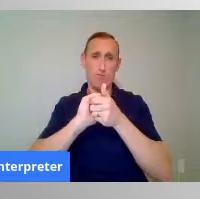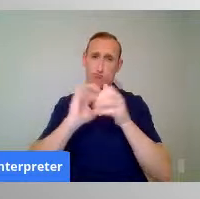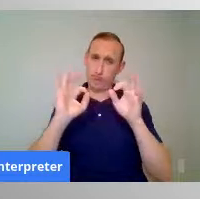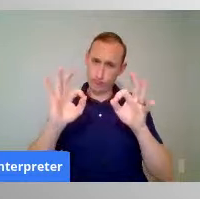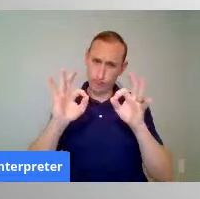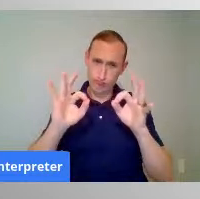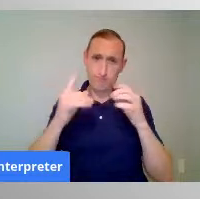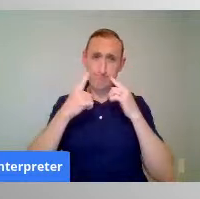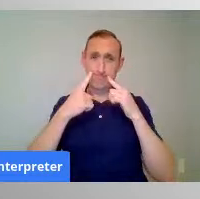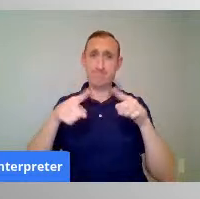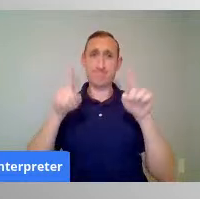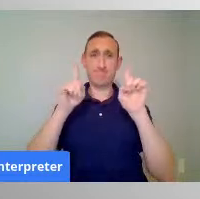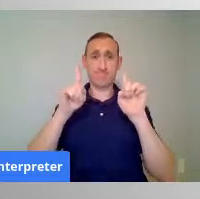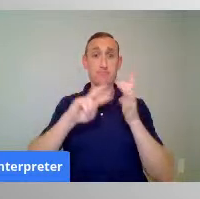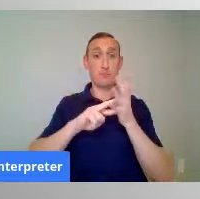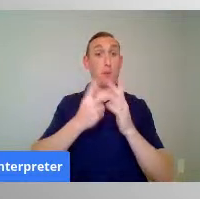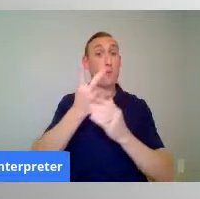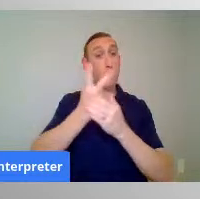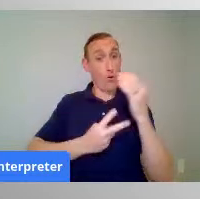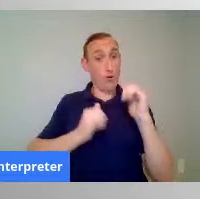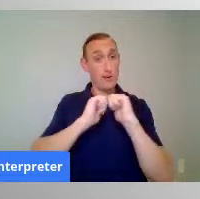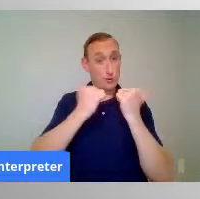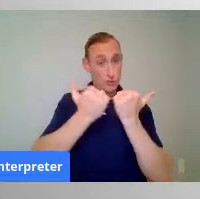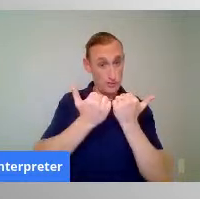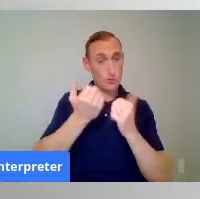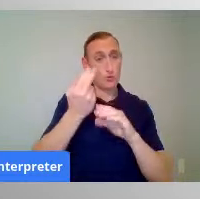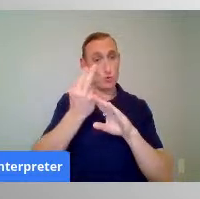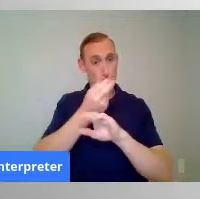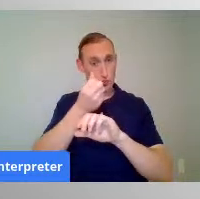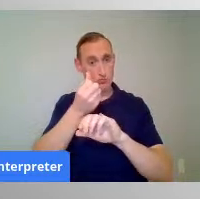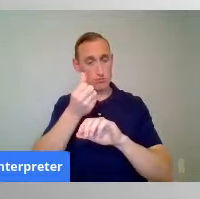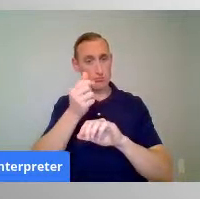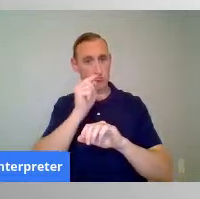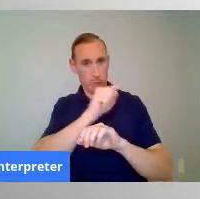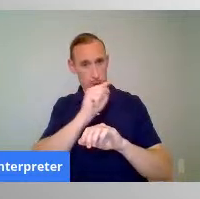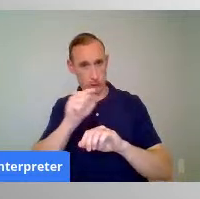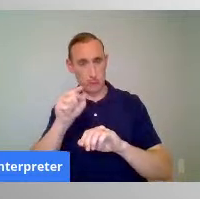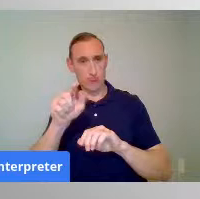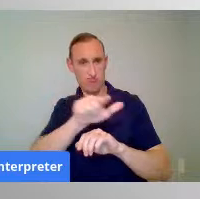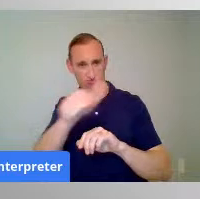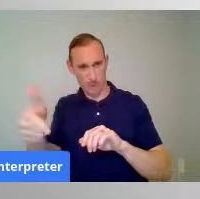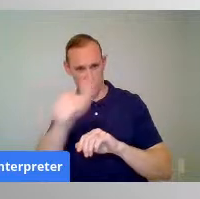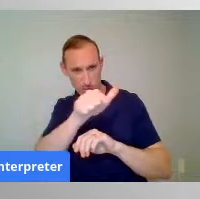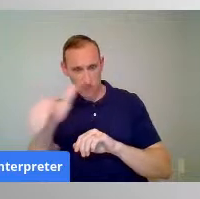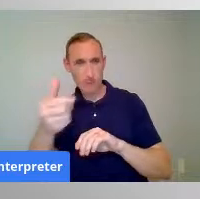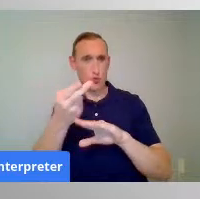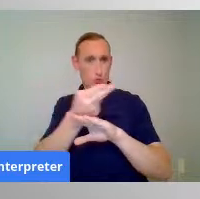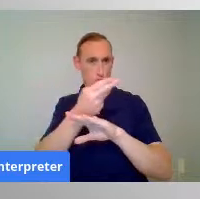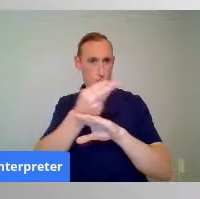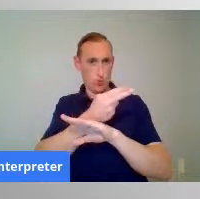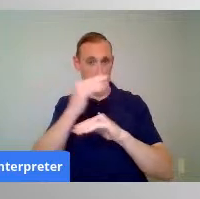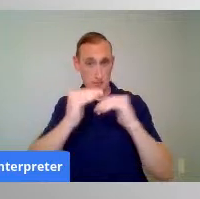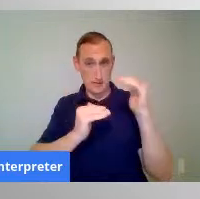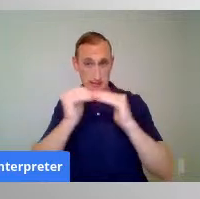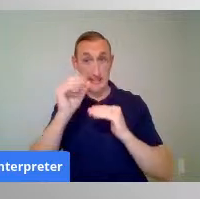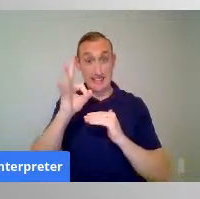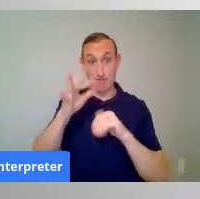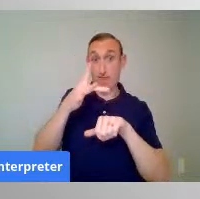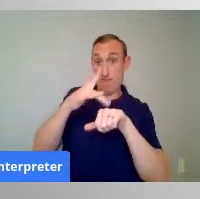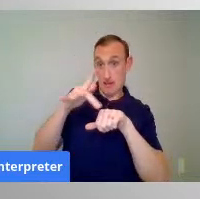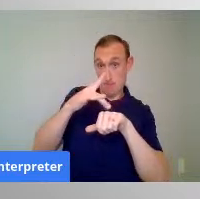This allows both agencies to use each other's facilities as long as they're available at no charge. The